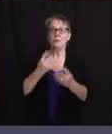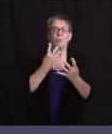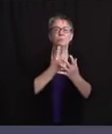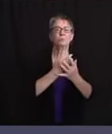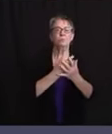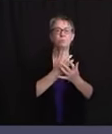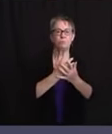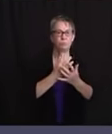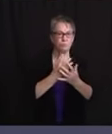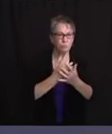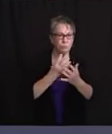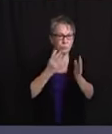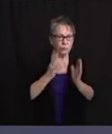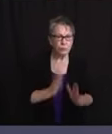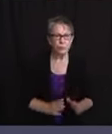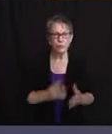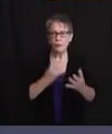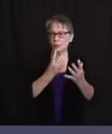to date,